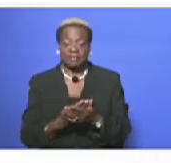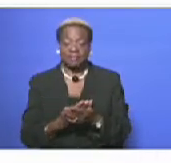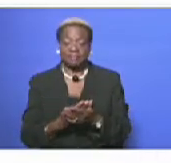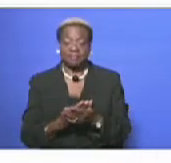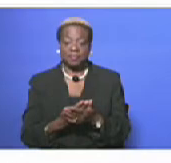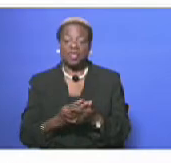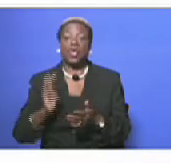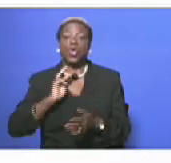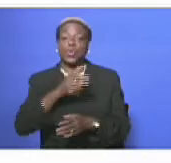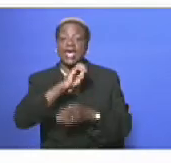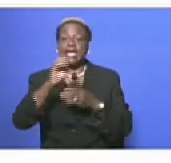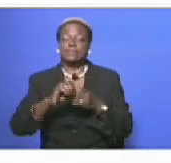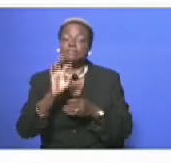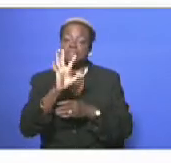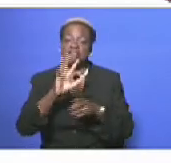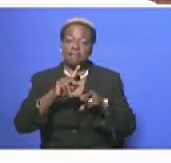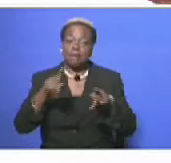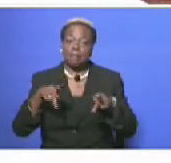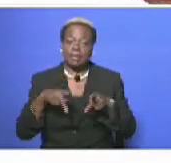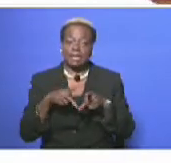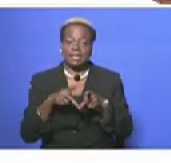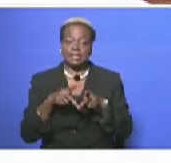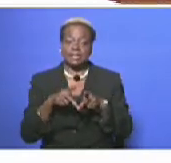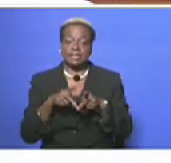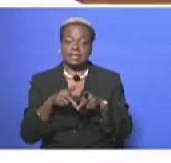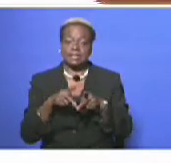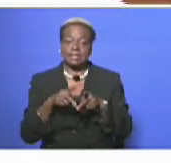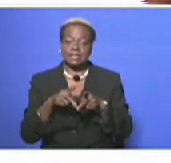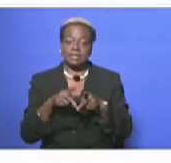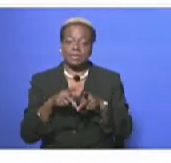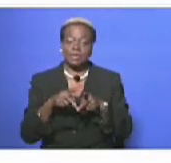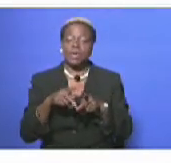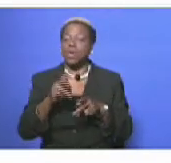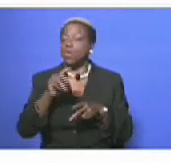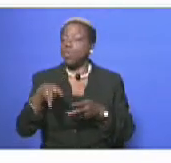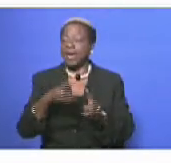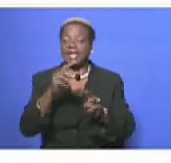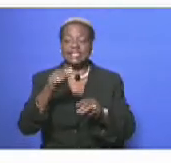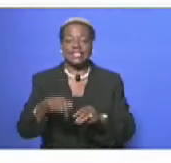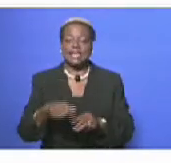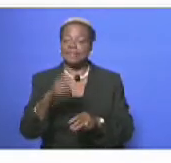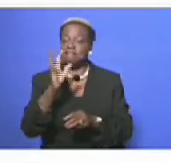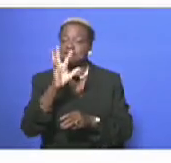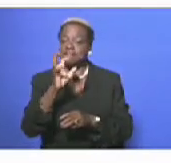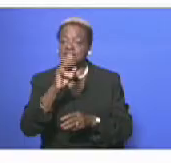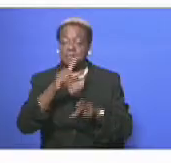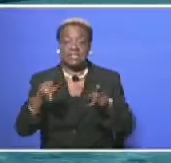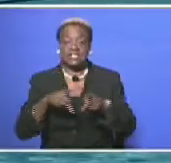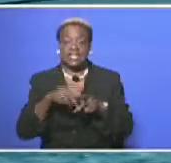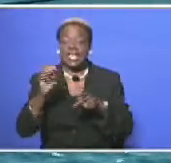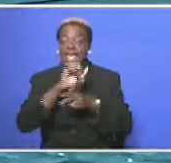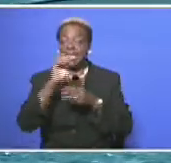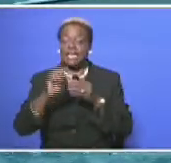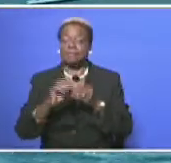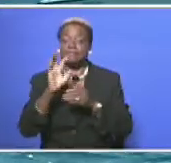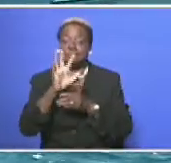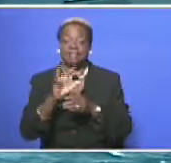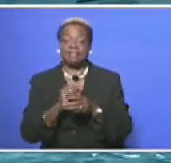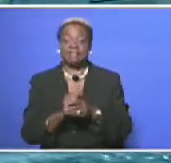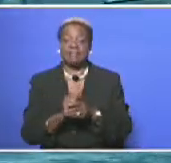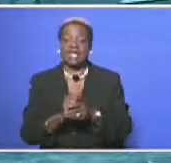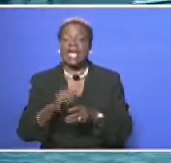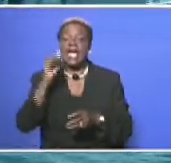We ended up with a fifth place. We was way down in 15th position. We ended up in fifth, and I think that was remarkable.